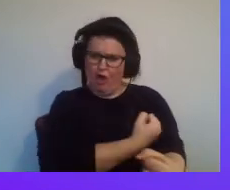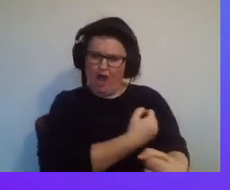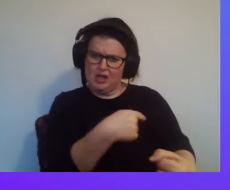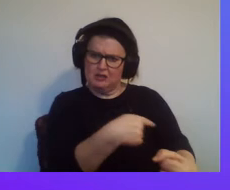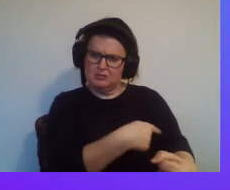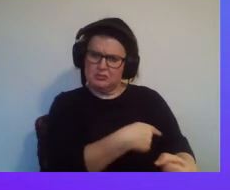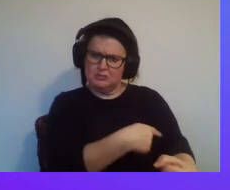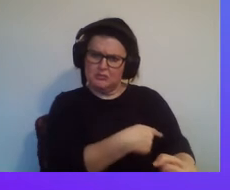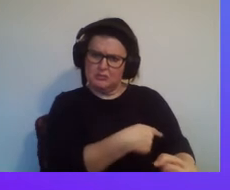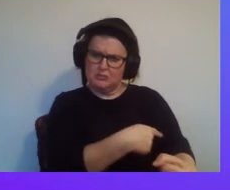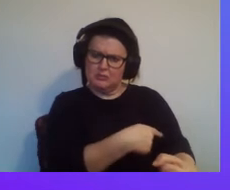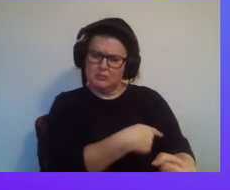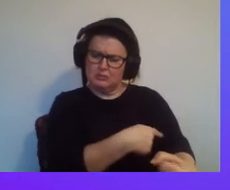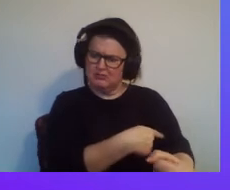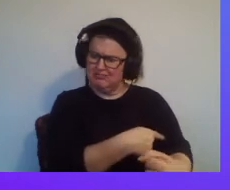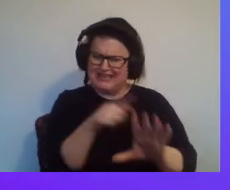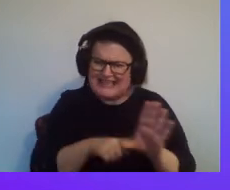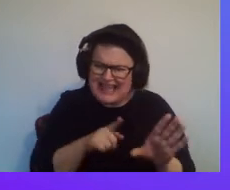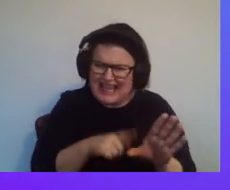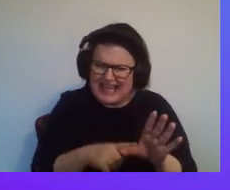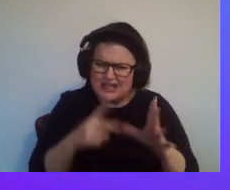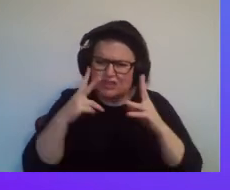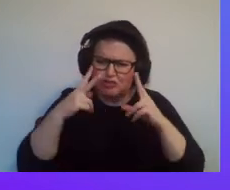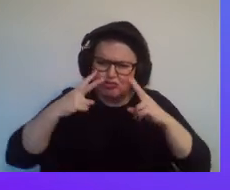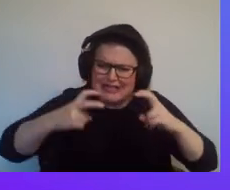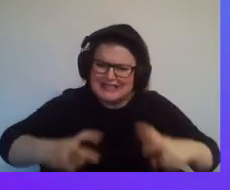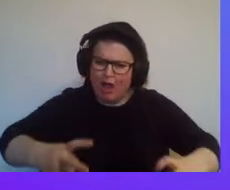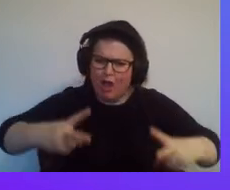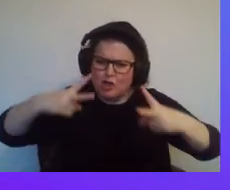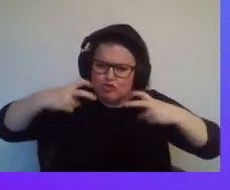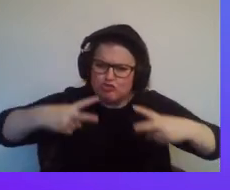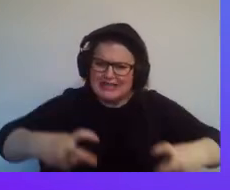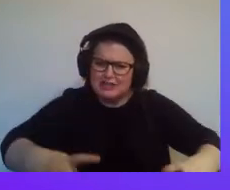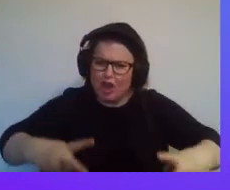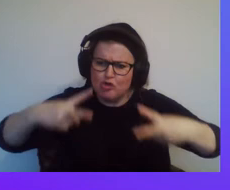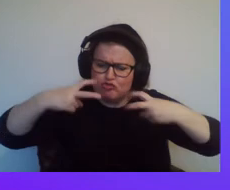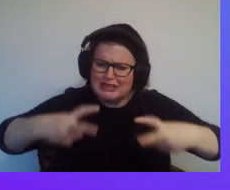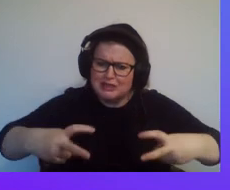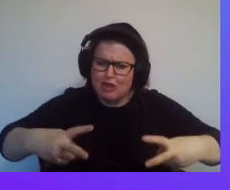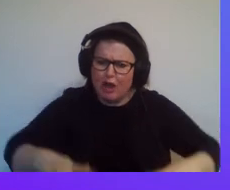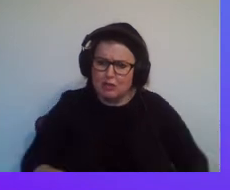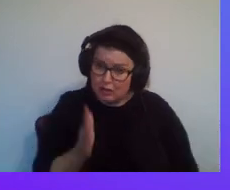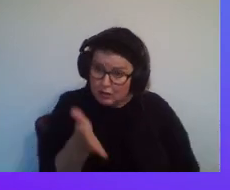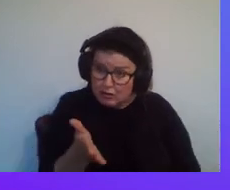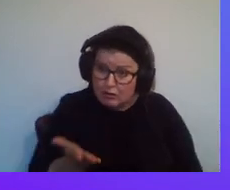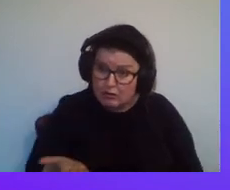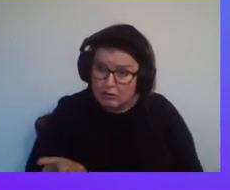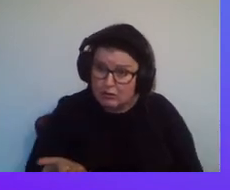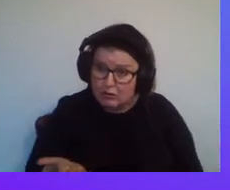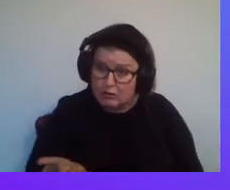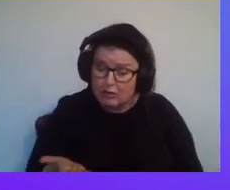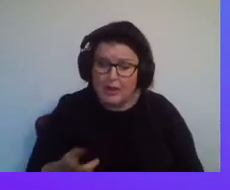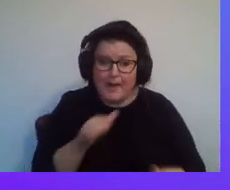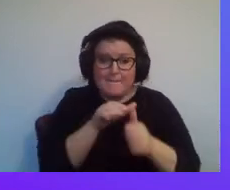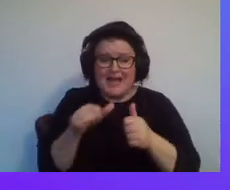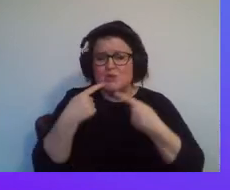tested over a number of years. And so isn't it honest to tell public that